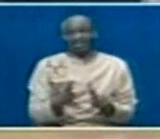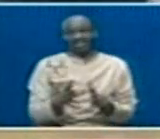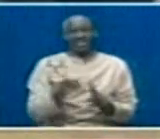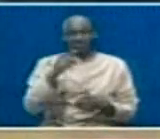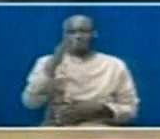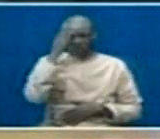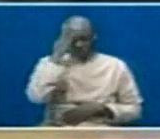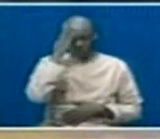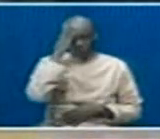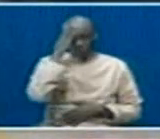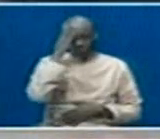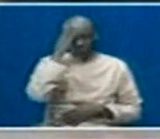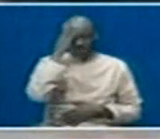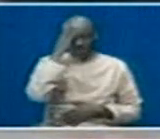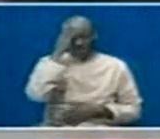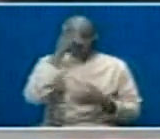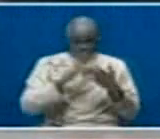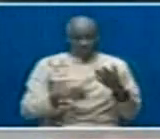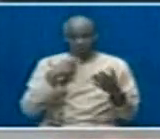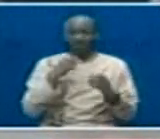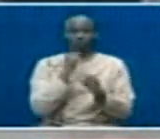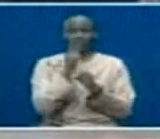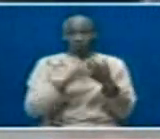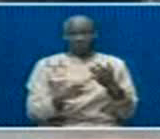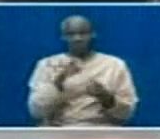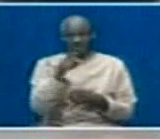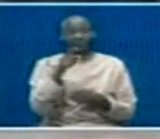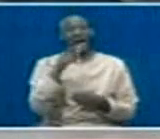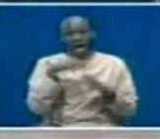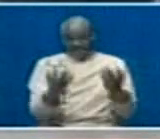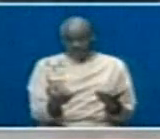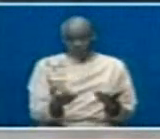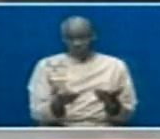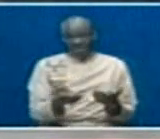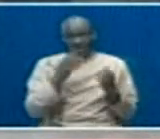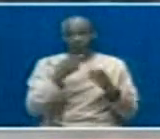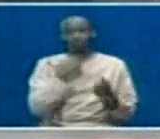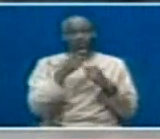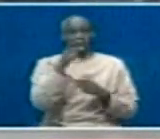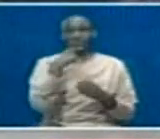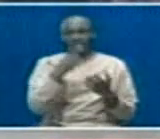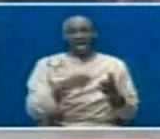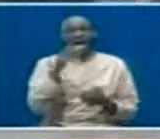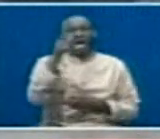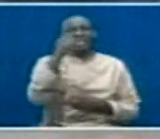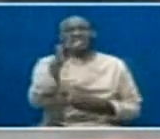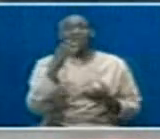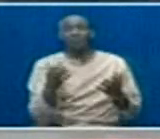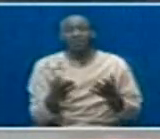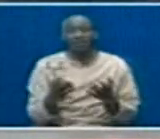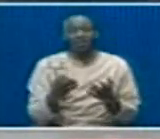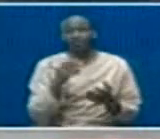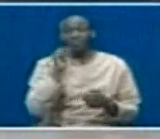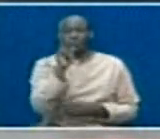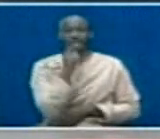knew exactly what he would like to do and how to do it. And if you went to him and said to him, you know, Ali, you know, and he'd